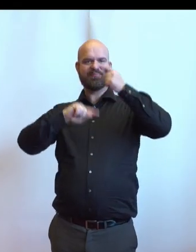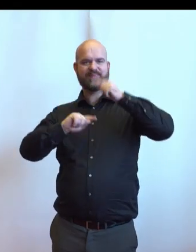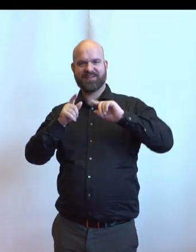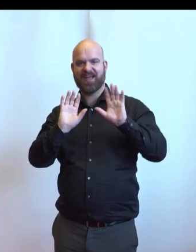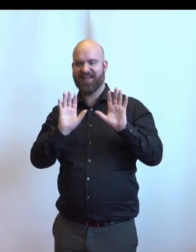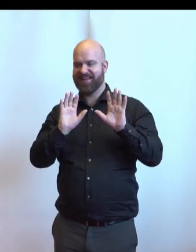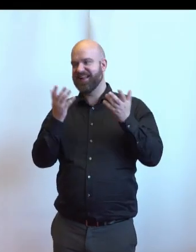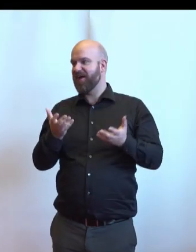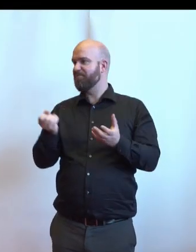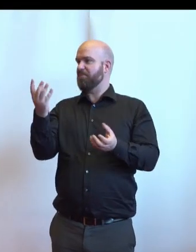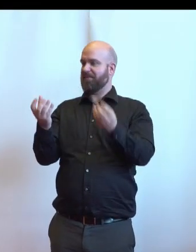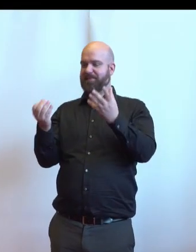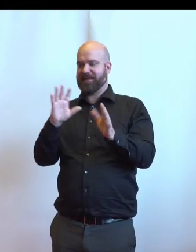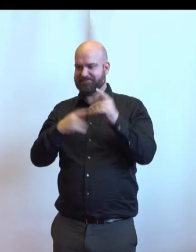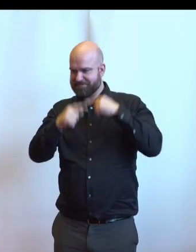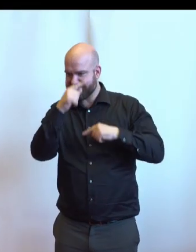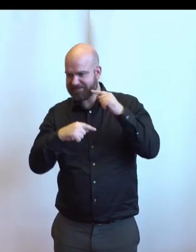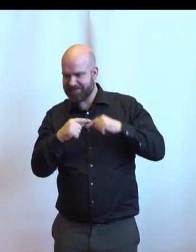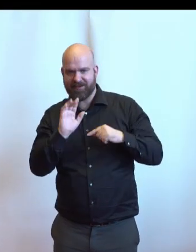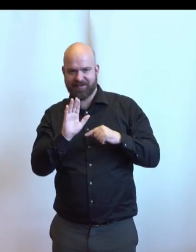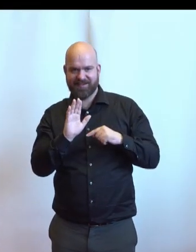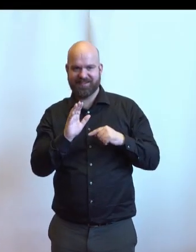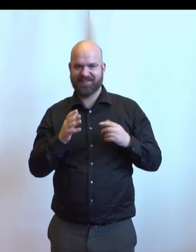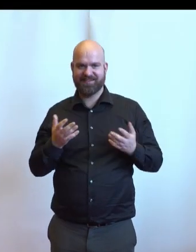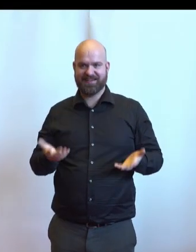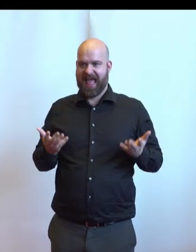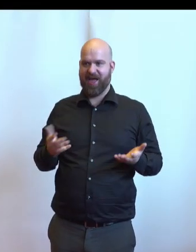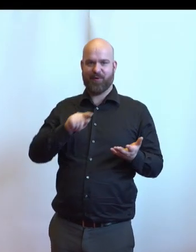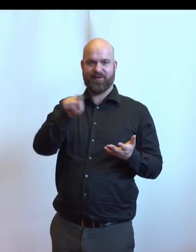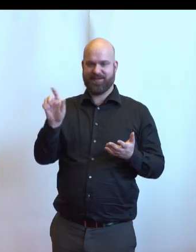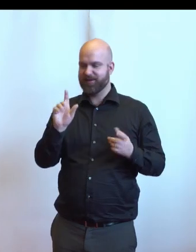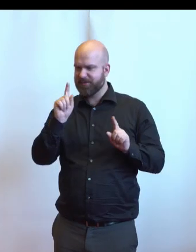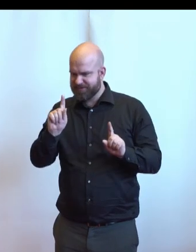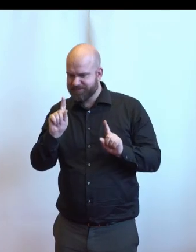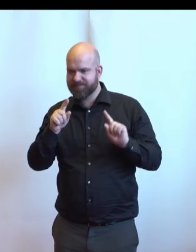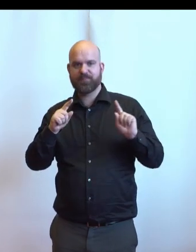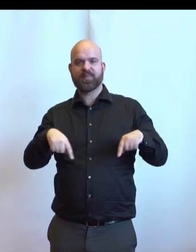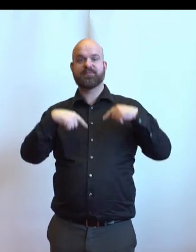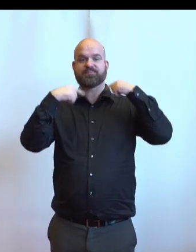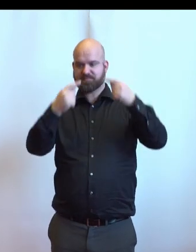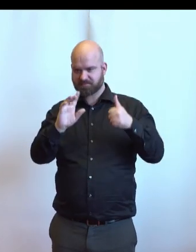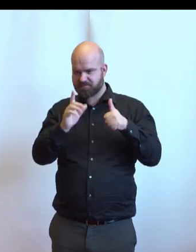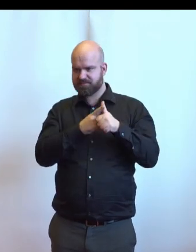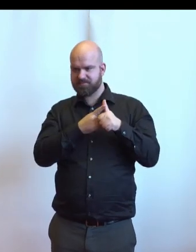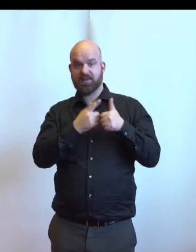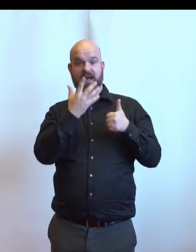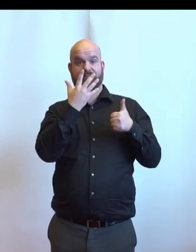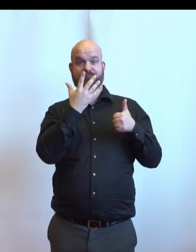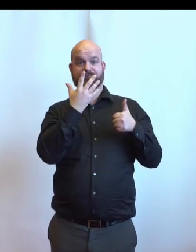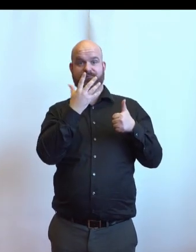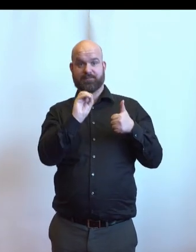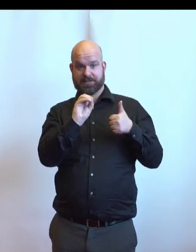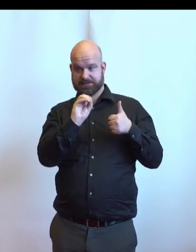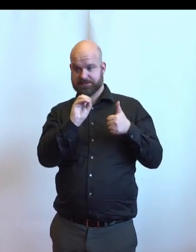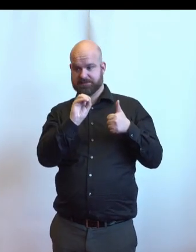organization-wide policy on accessibility is now the first one with 50%, followed by additional technical expertise. Third